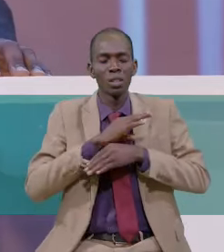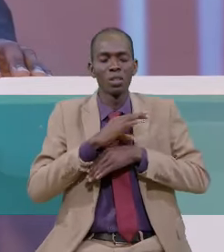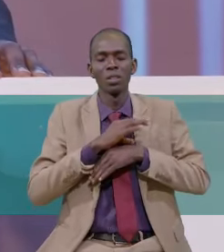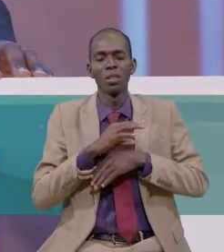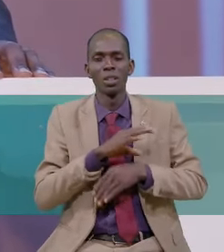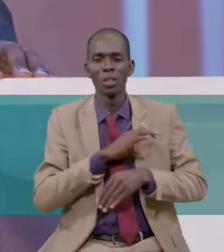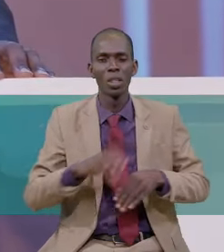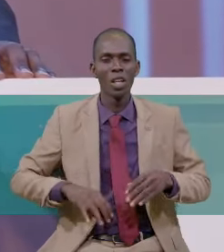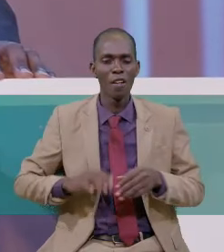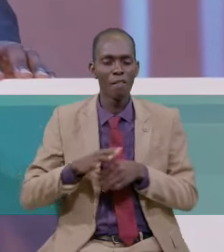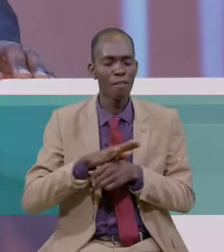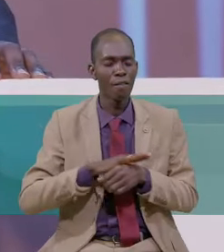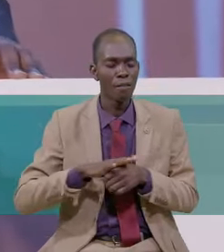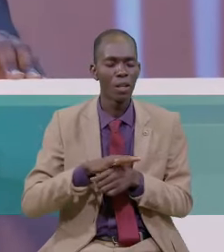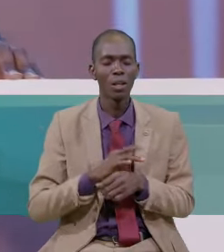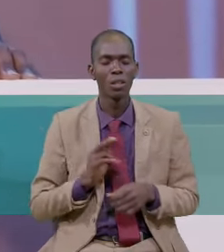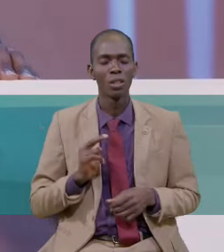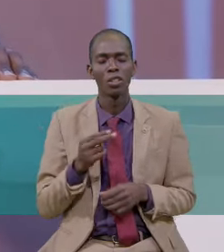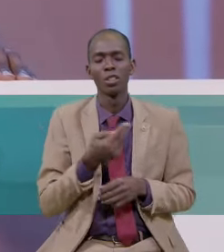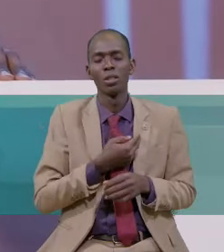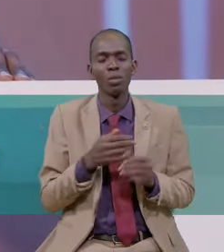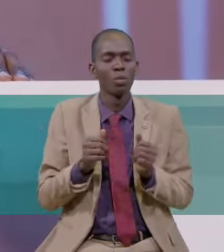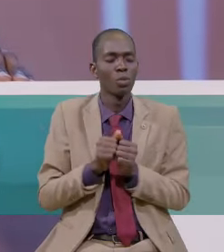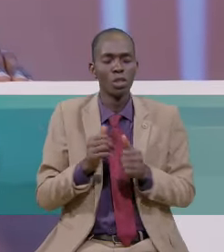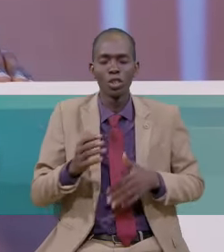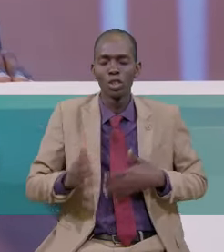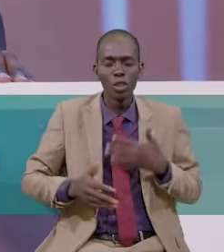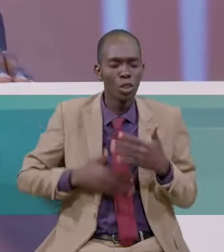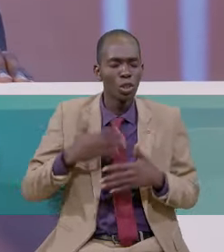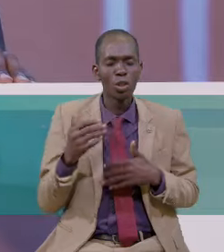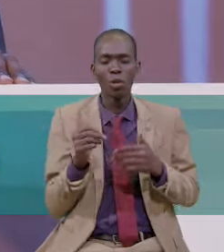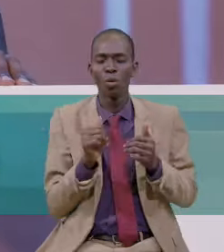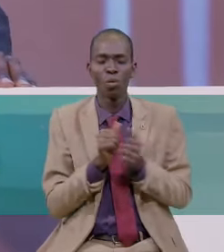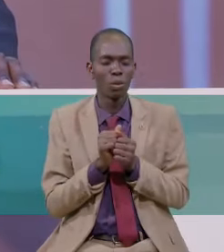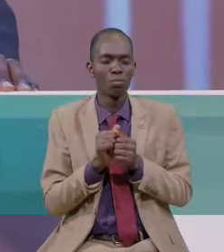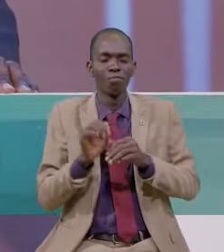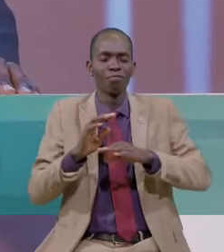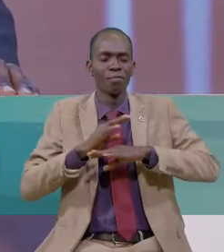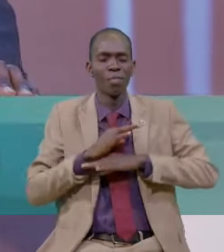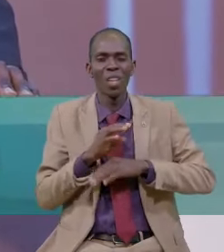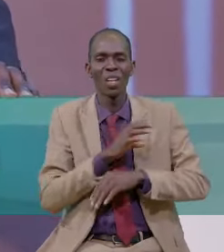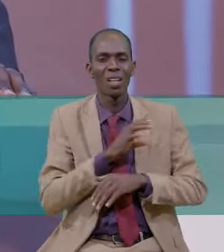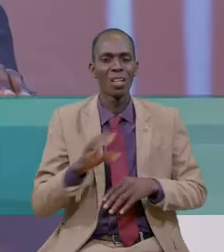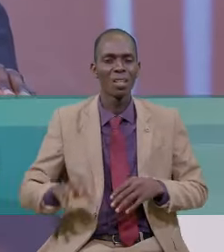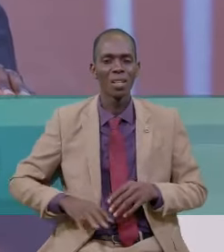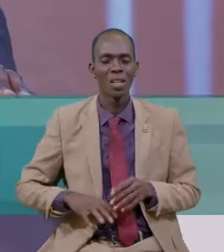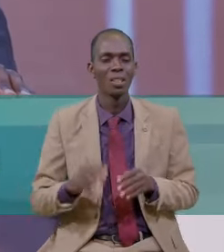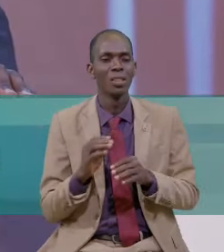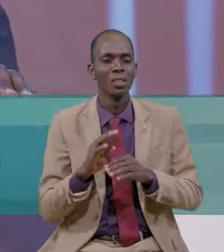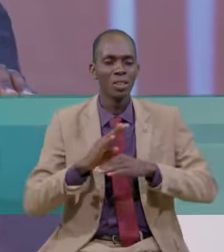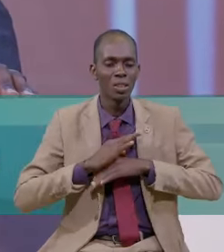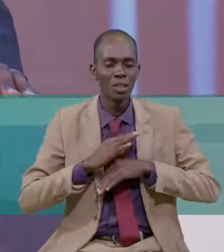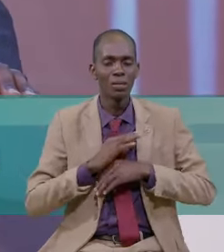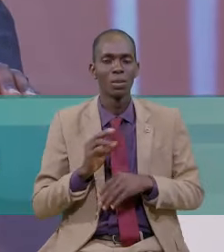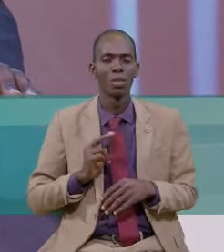us up with joy, with contentment. Christ satisfies